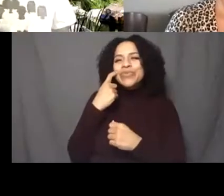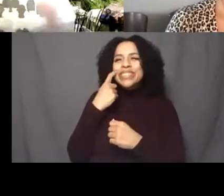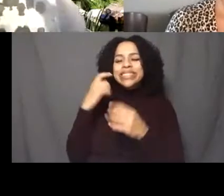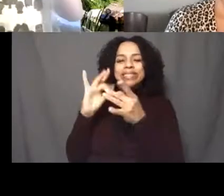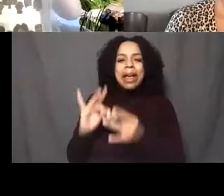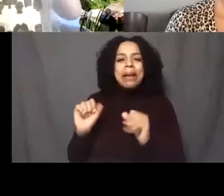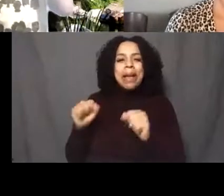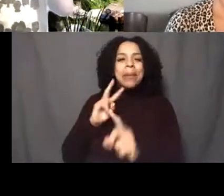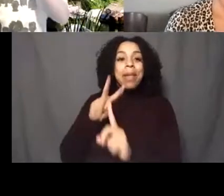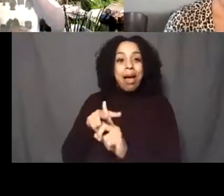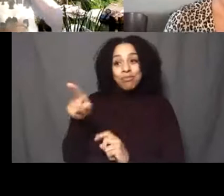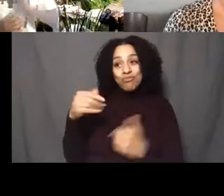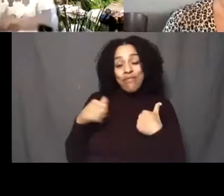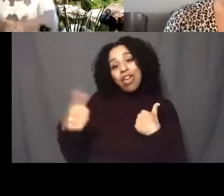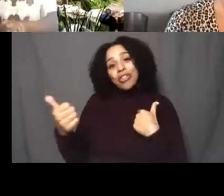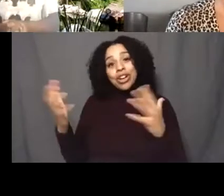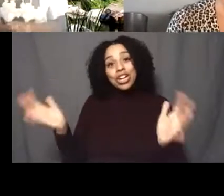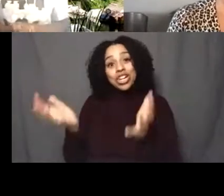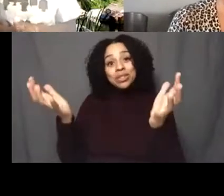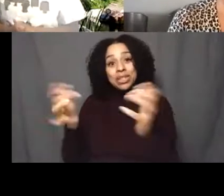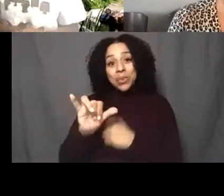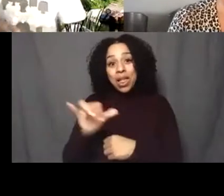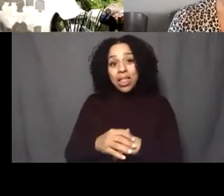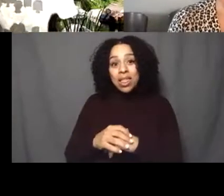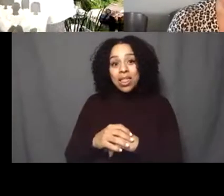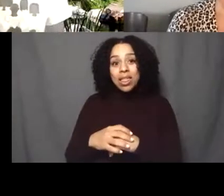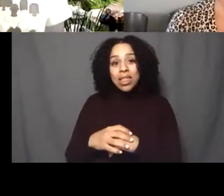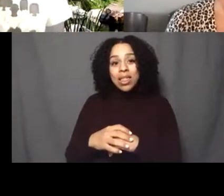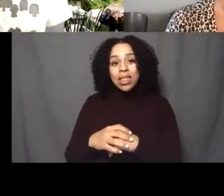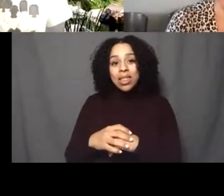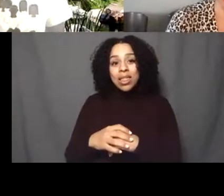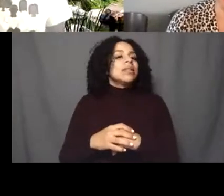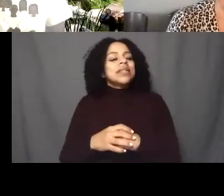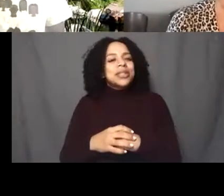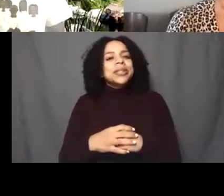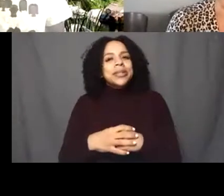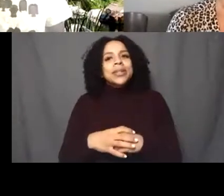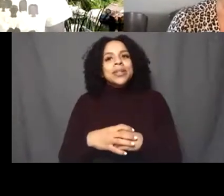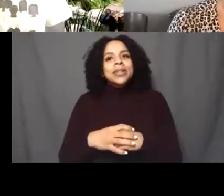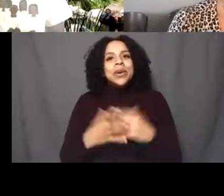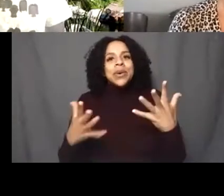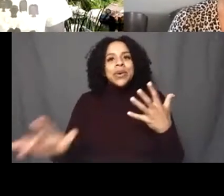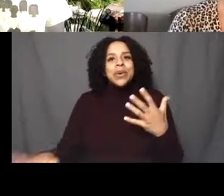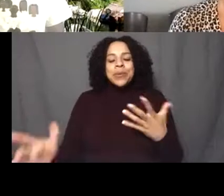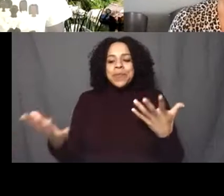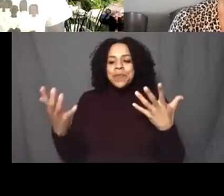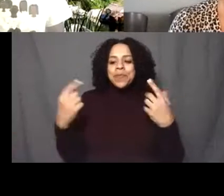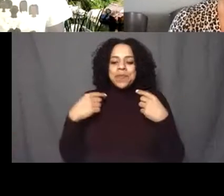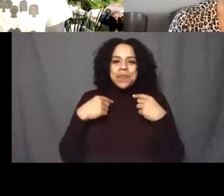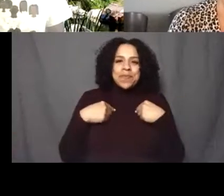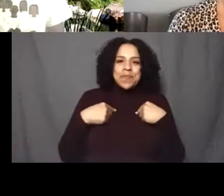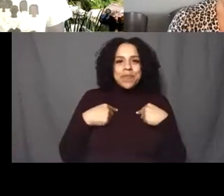well. I mean, I think you have to, so one thing about me is I'm not going